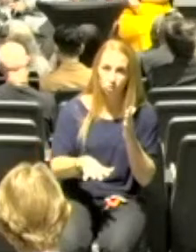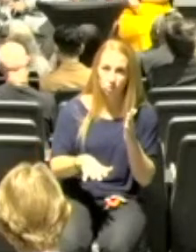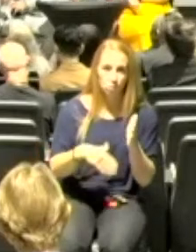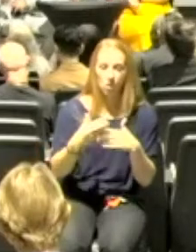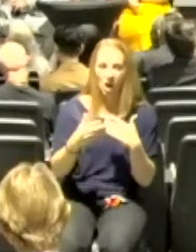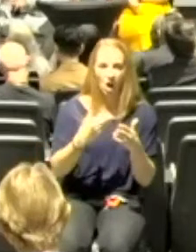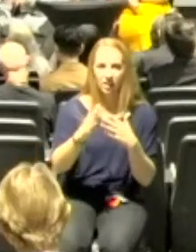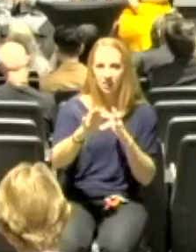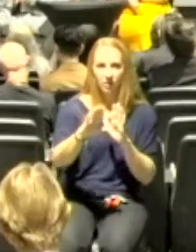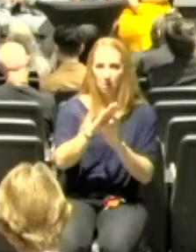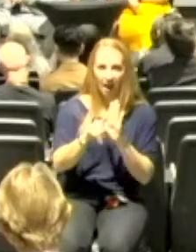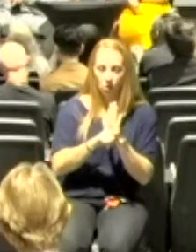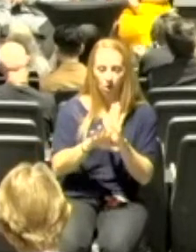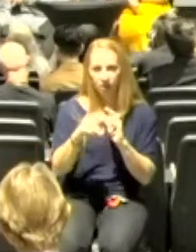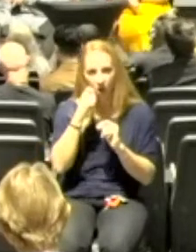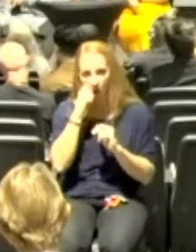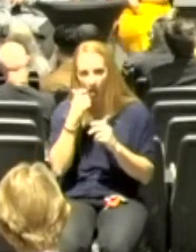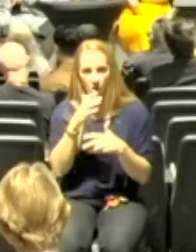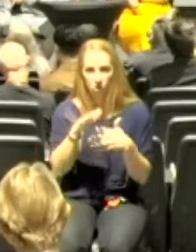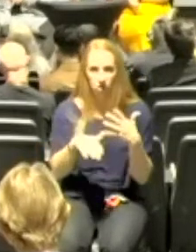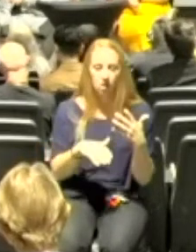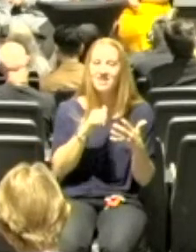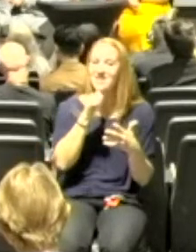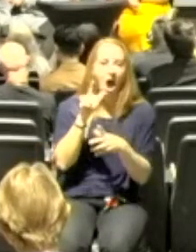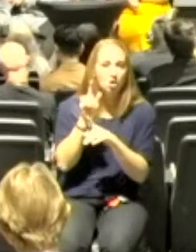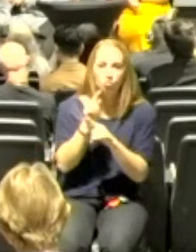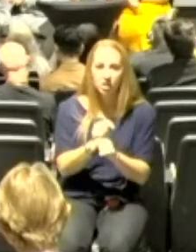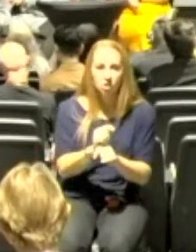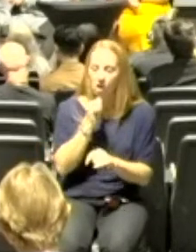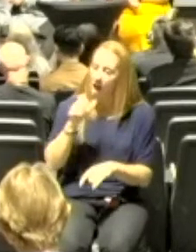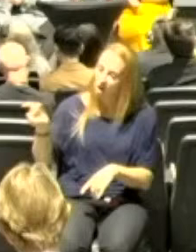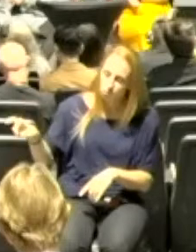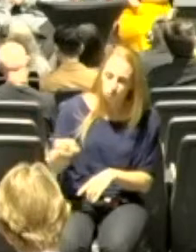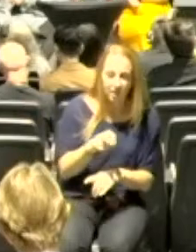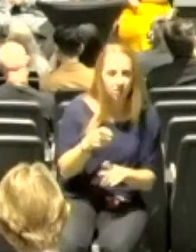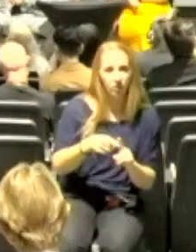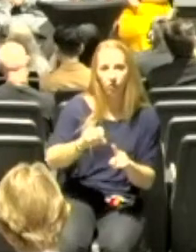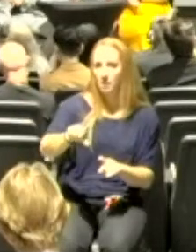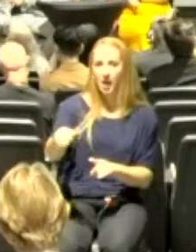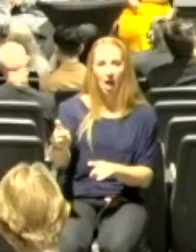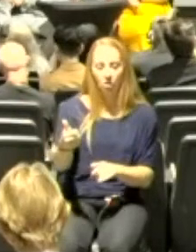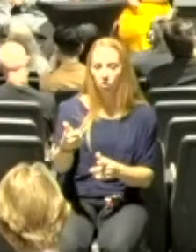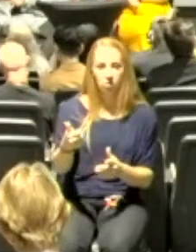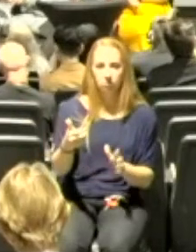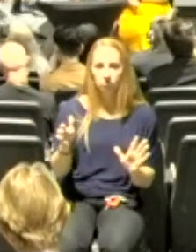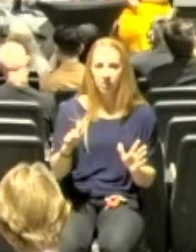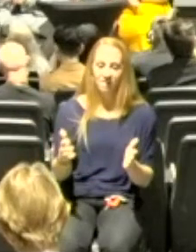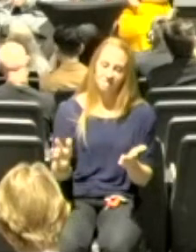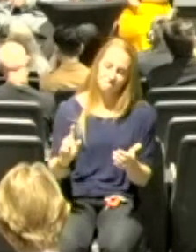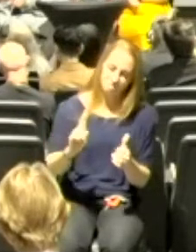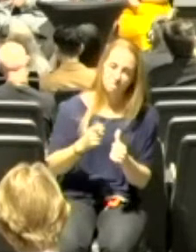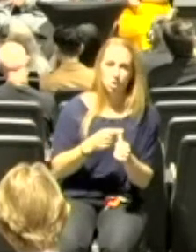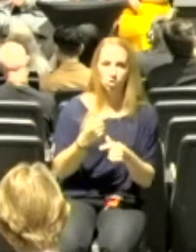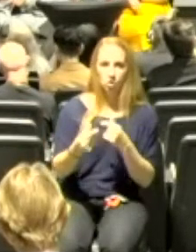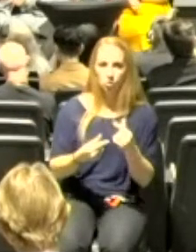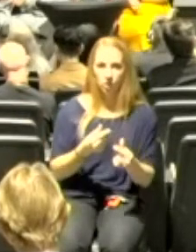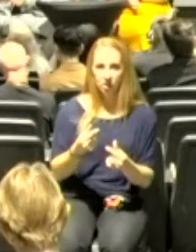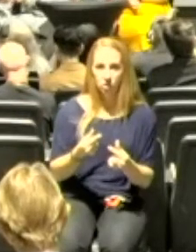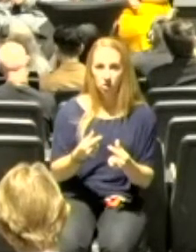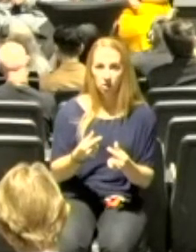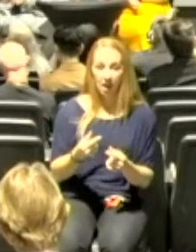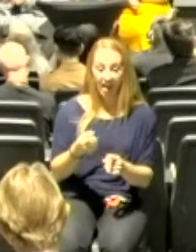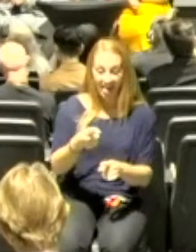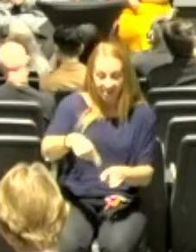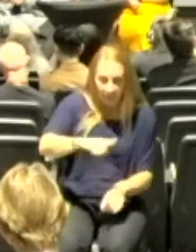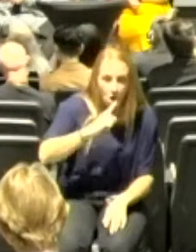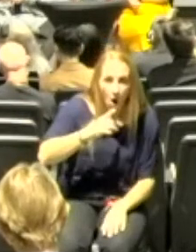of their background. They're non-traditional students, students transferring in from another place regardless of where they come from. They're parents and guardians.